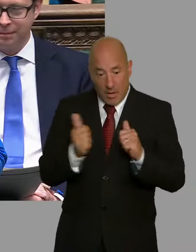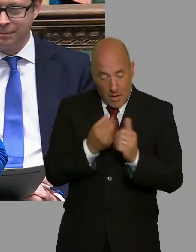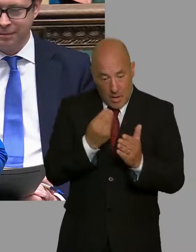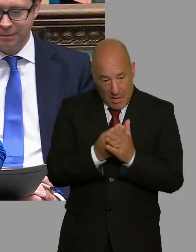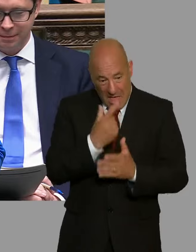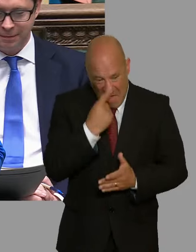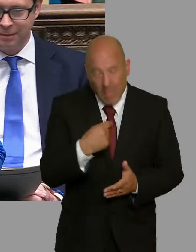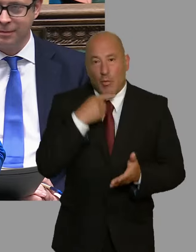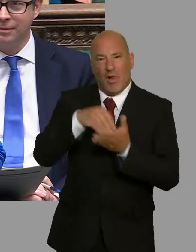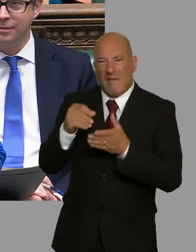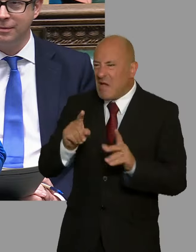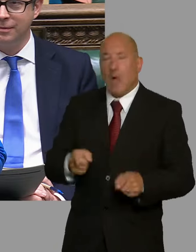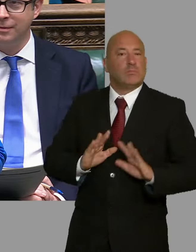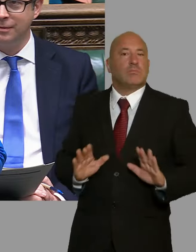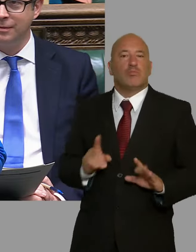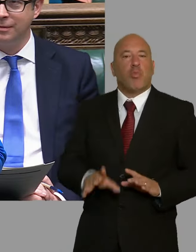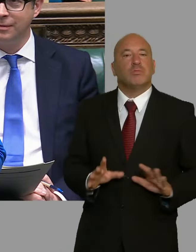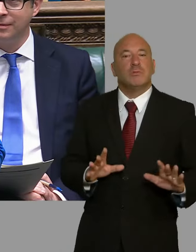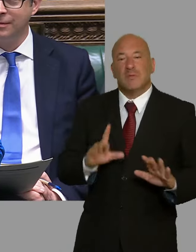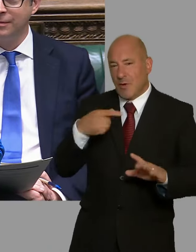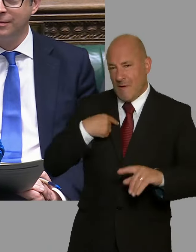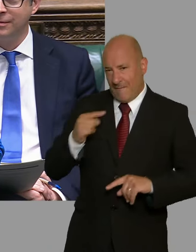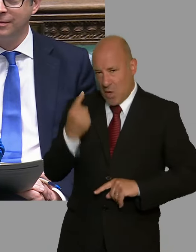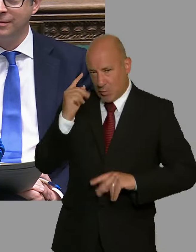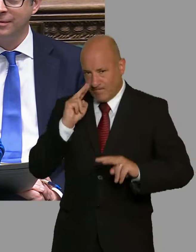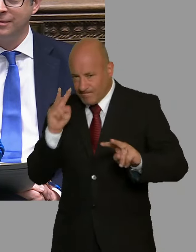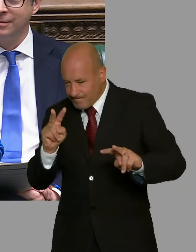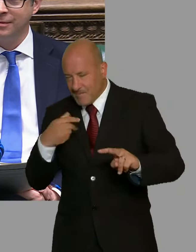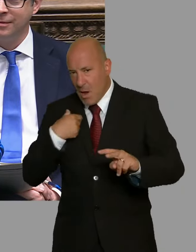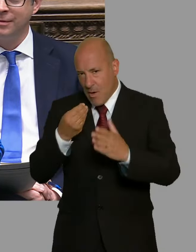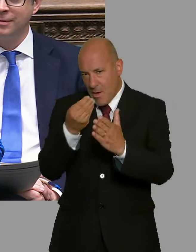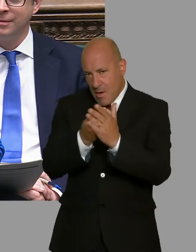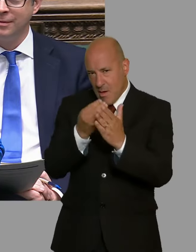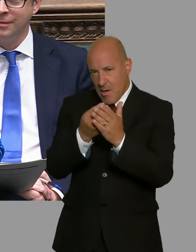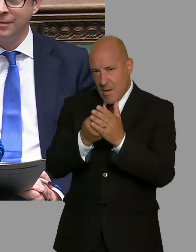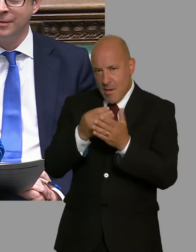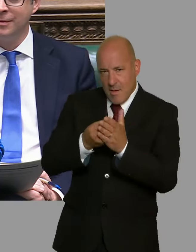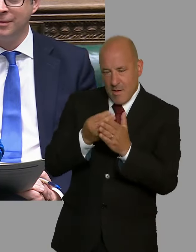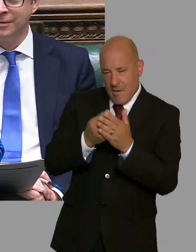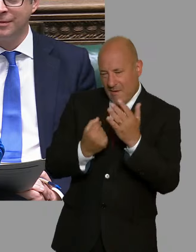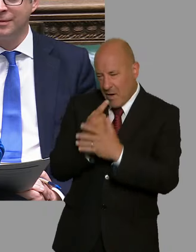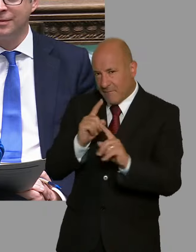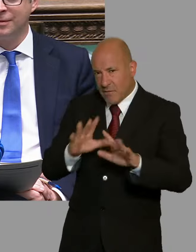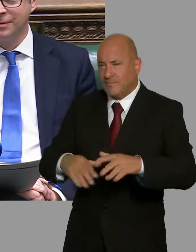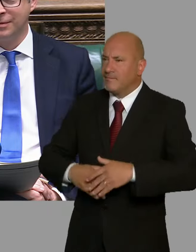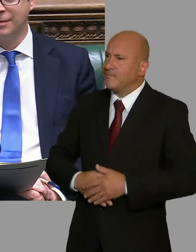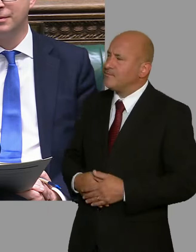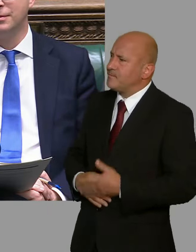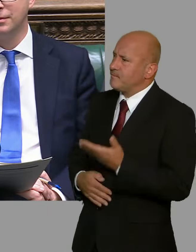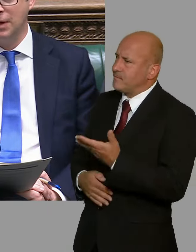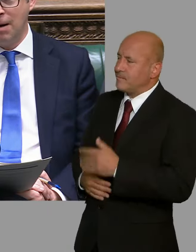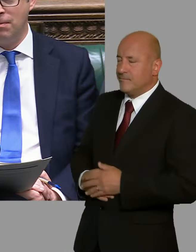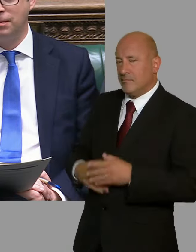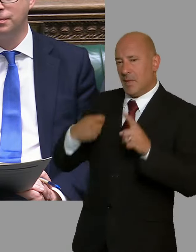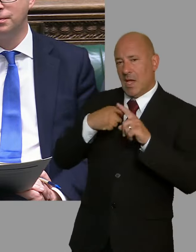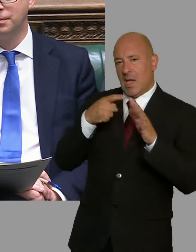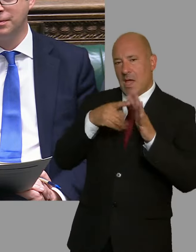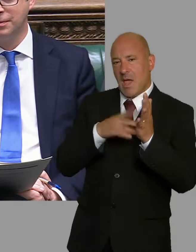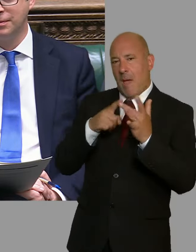Mr. Speaker, it's extraordinary listening to that last answer from the Prime Minister. Inflation was 2% when Conservatives left